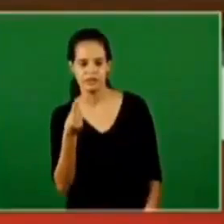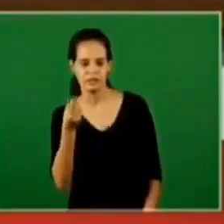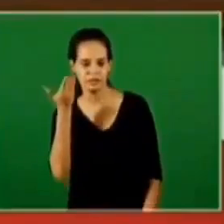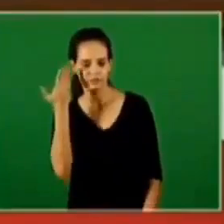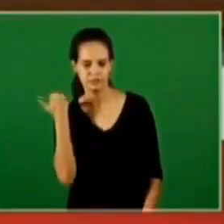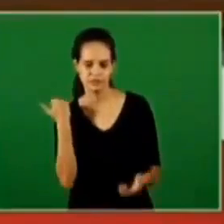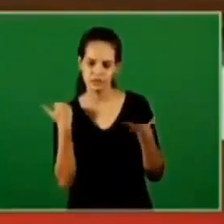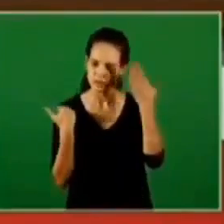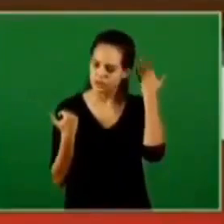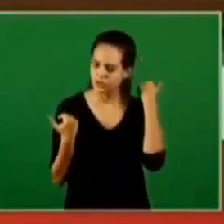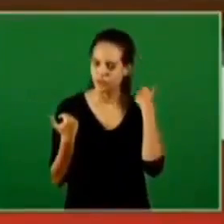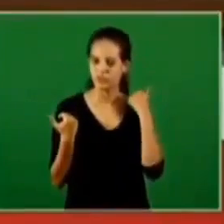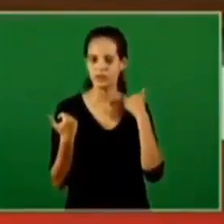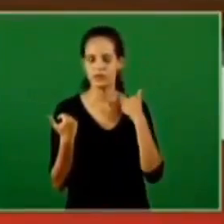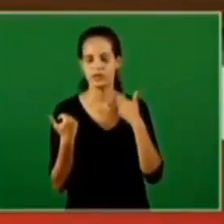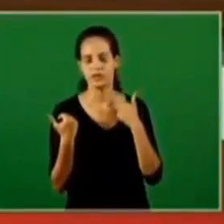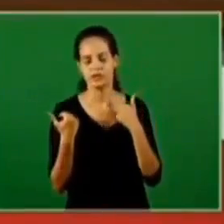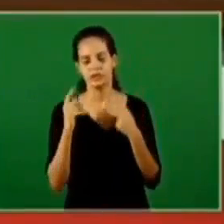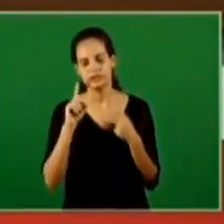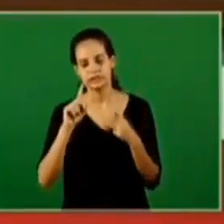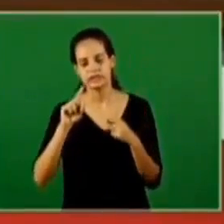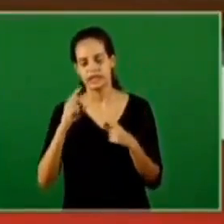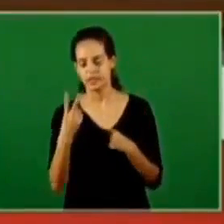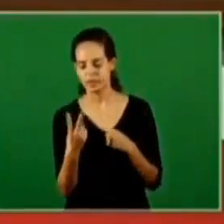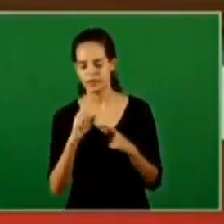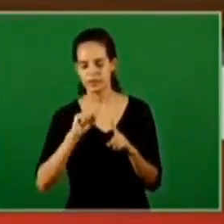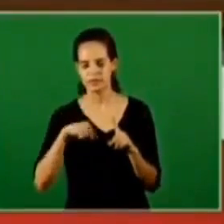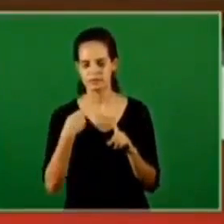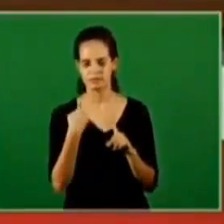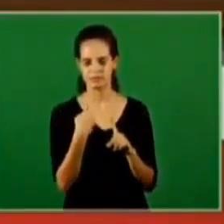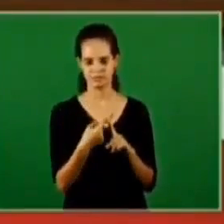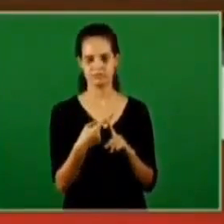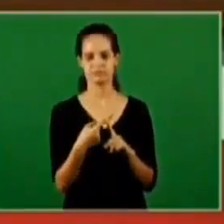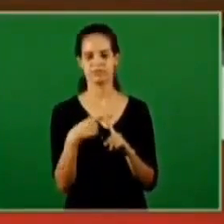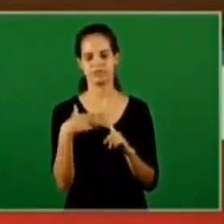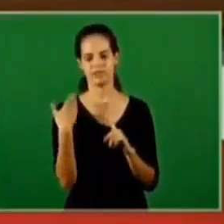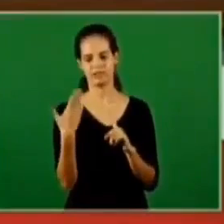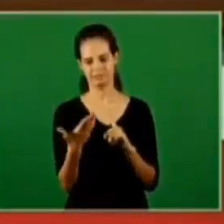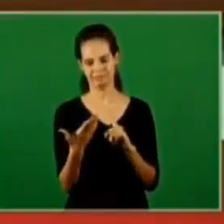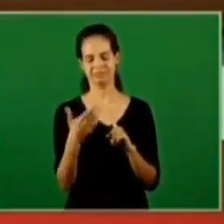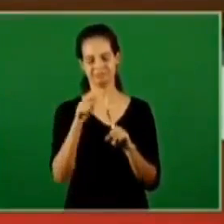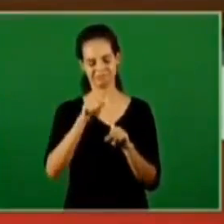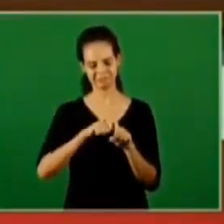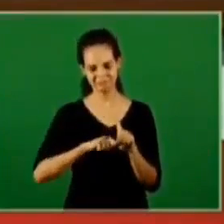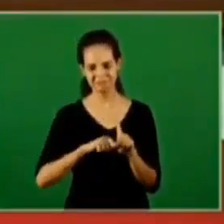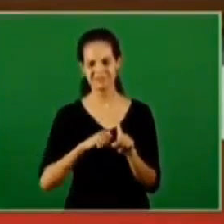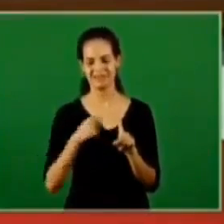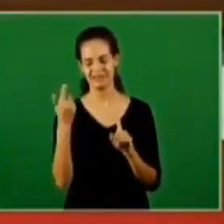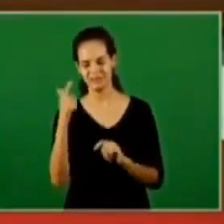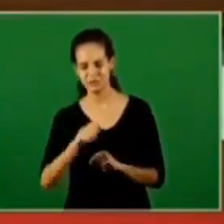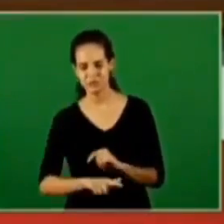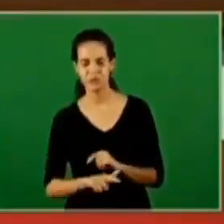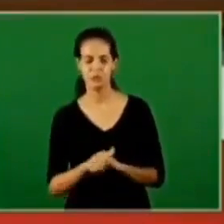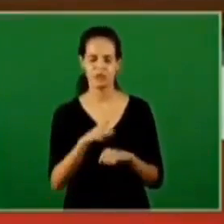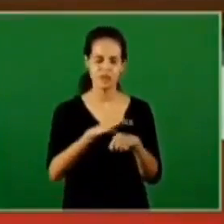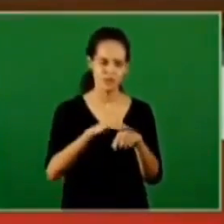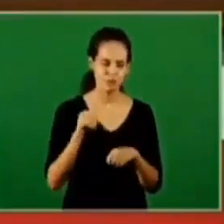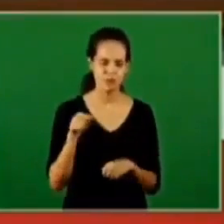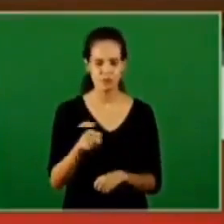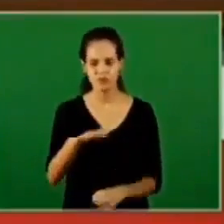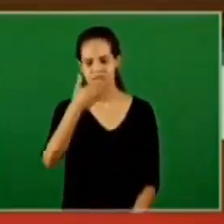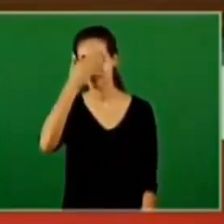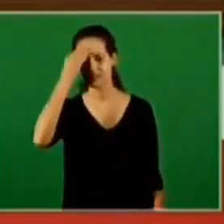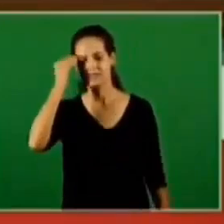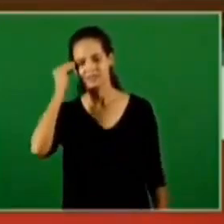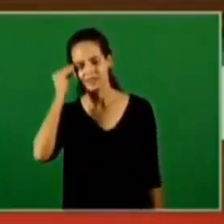he shaved. 2 months later, there he was, back again. Then we spoke to him again, once again. Did you